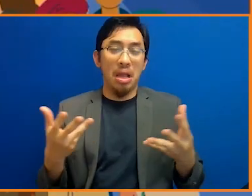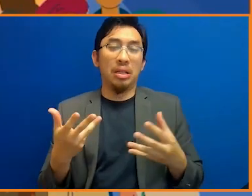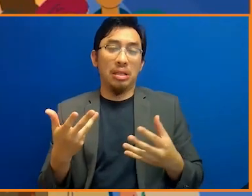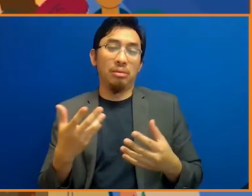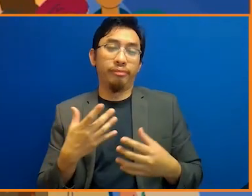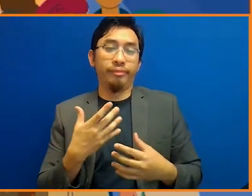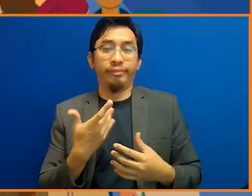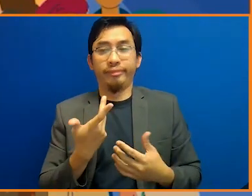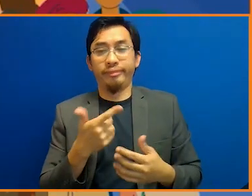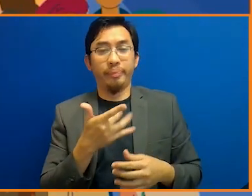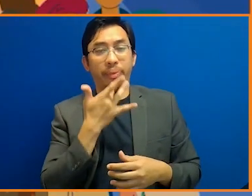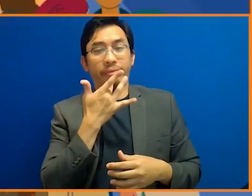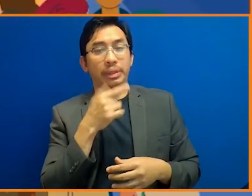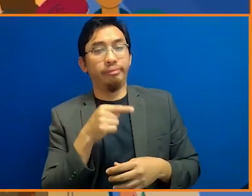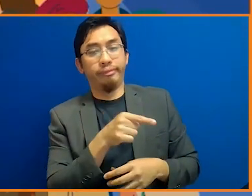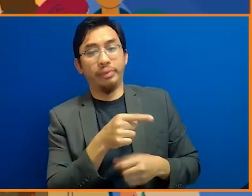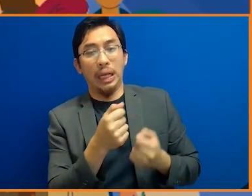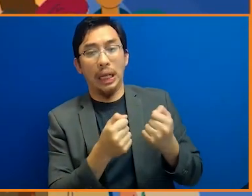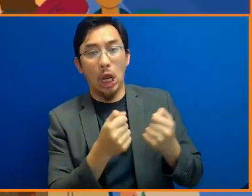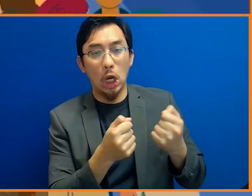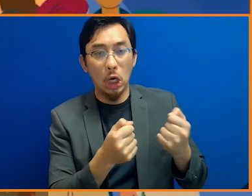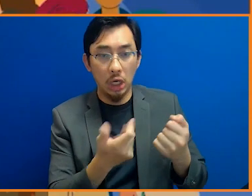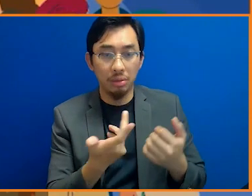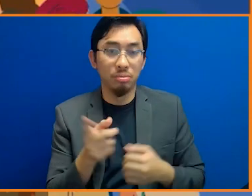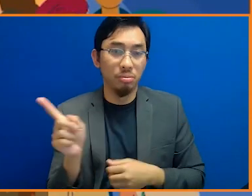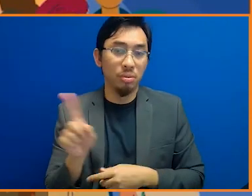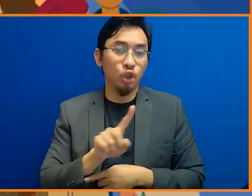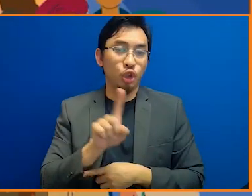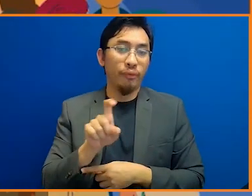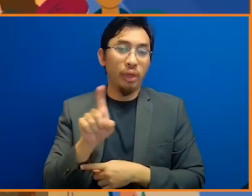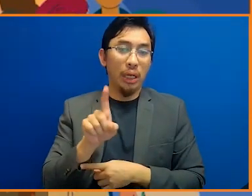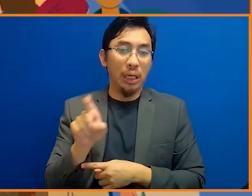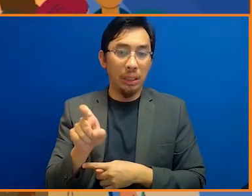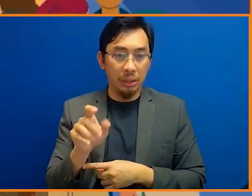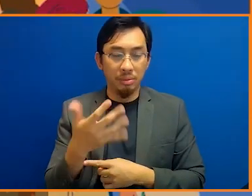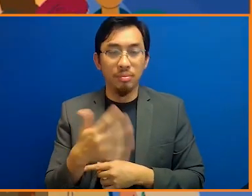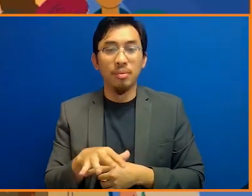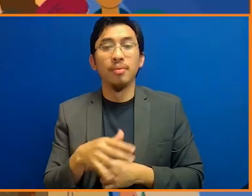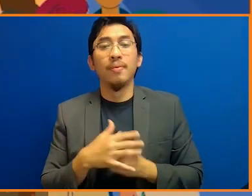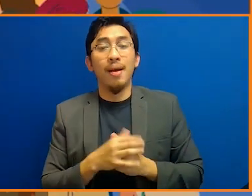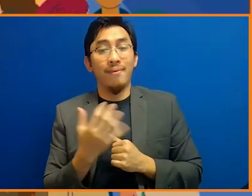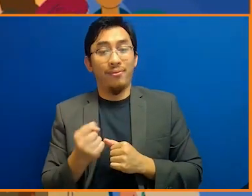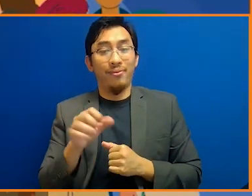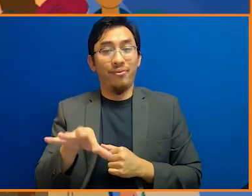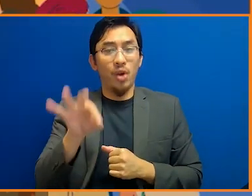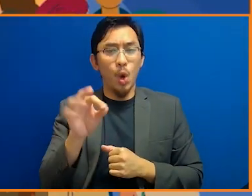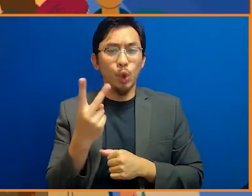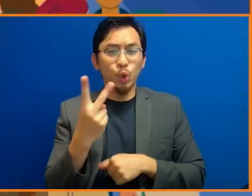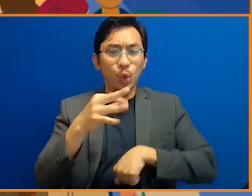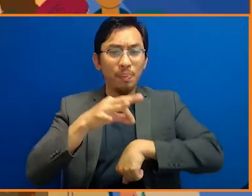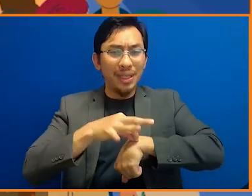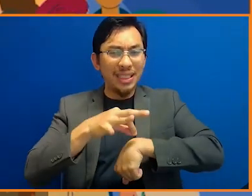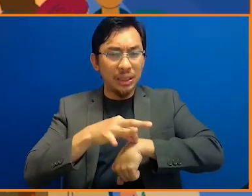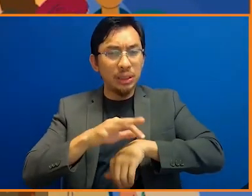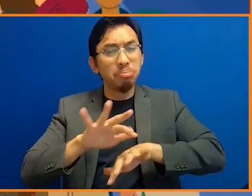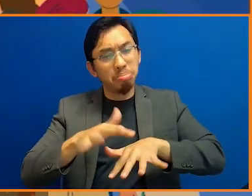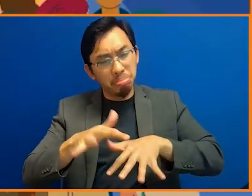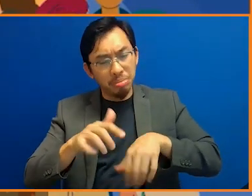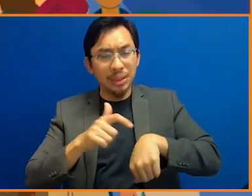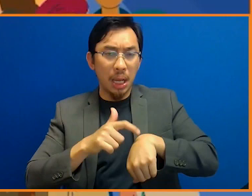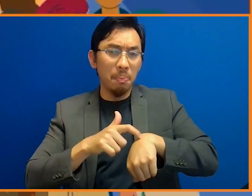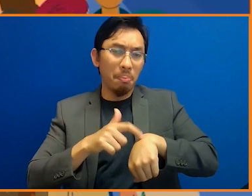tend to prefer to use car. And even from the survey, we also found that only 2